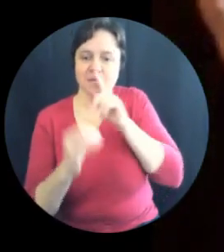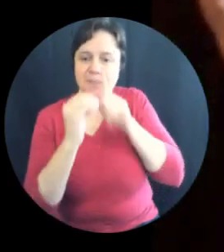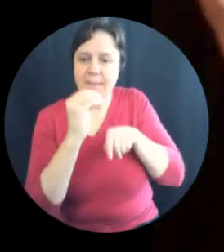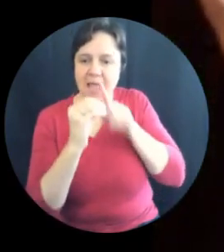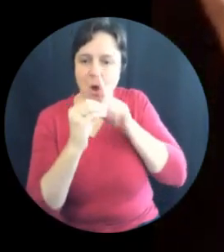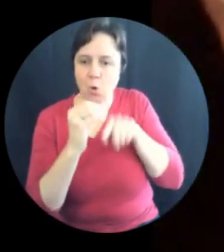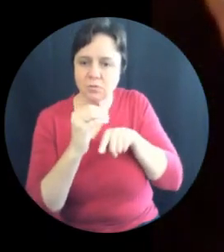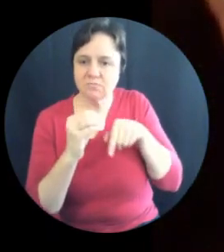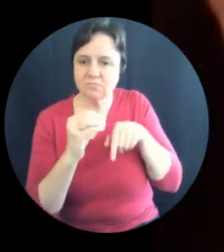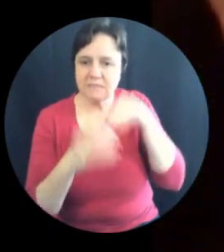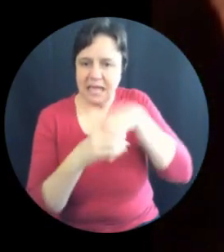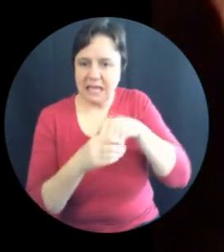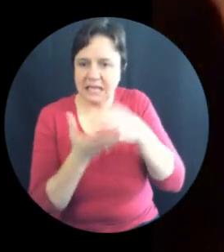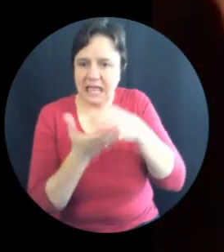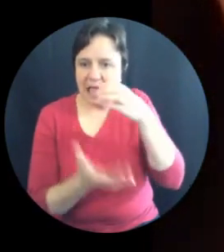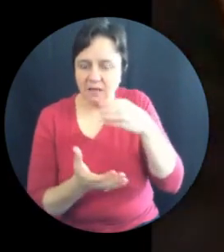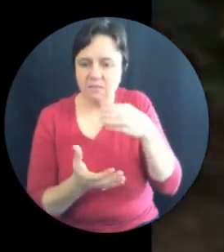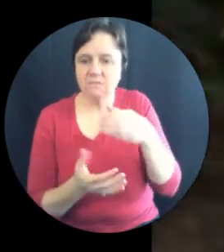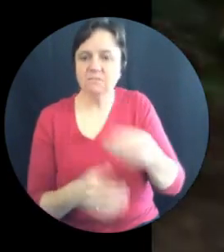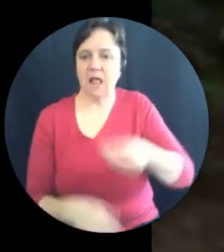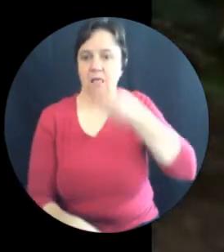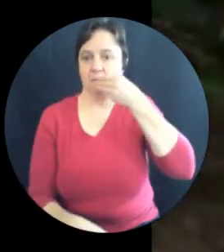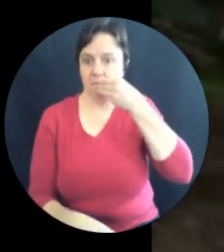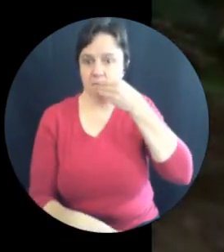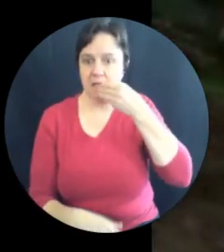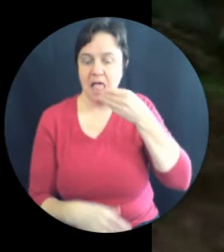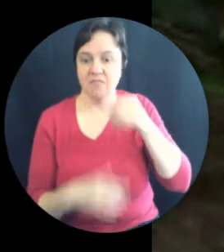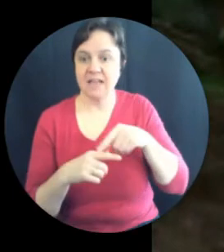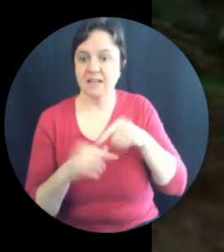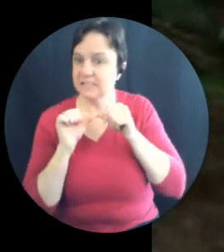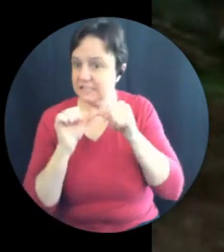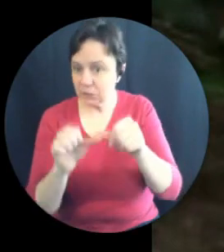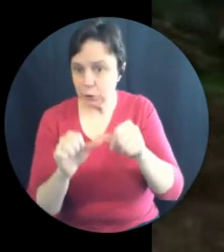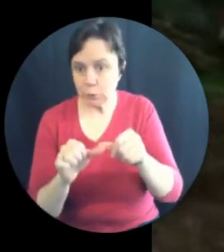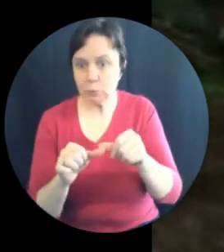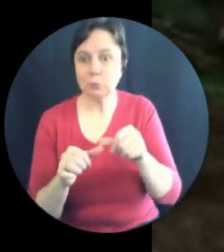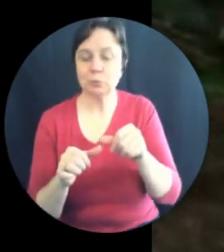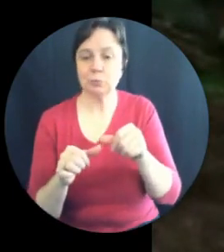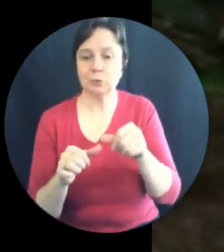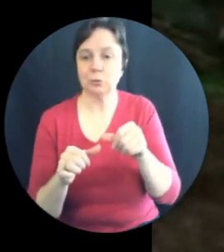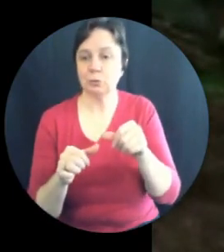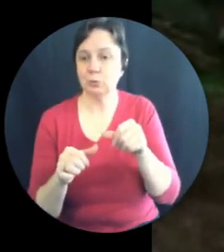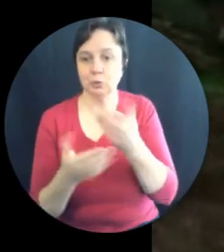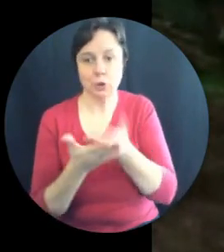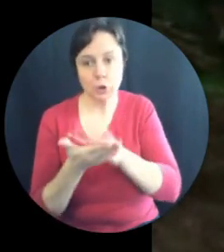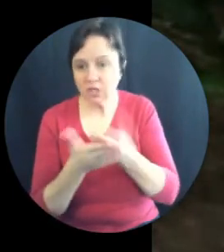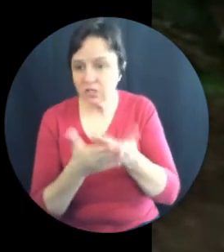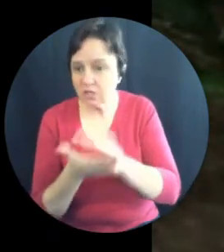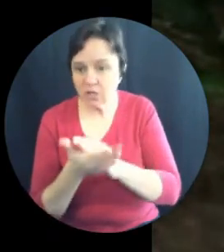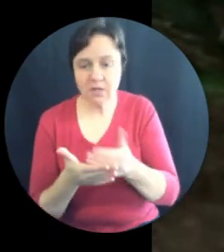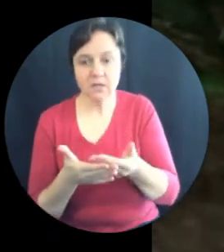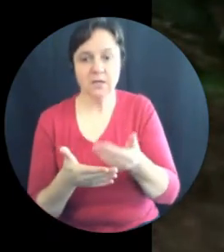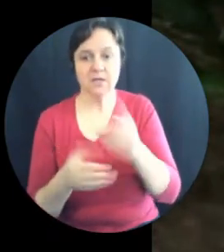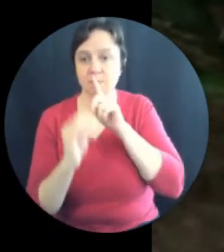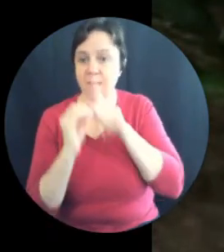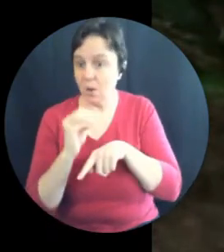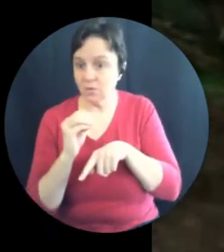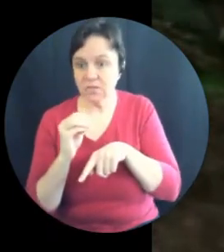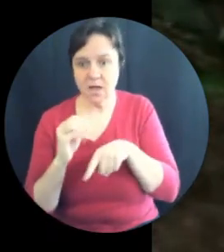she touched it to her mouth and then went on cooking. And she, of course, boiled the spaghetti sauce. Now, none of the people in her